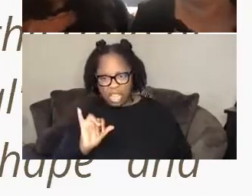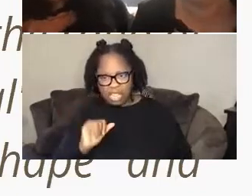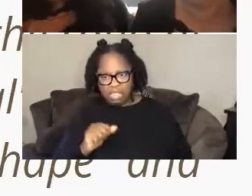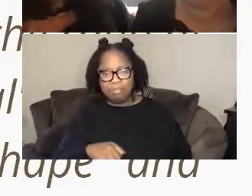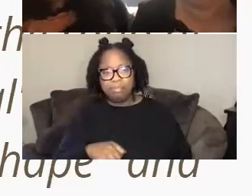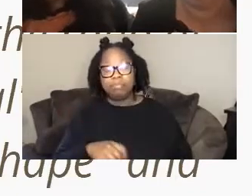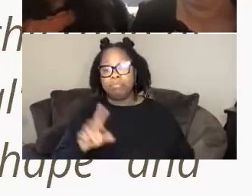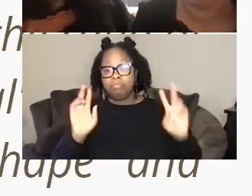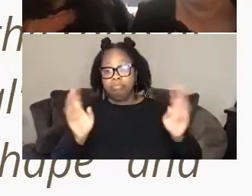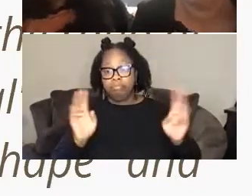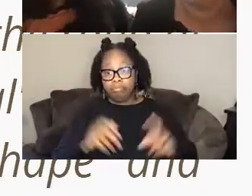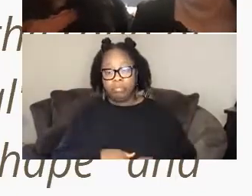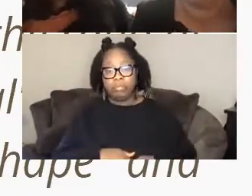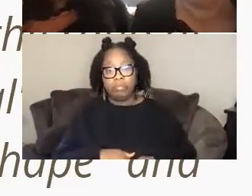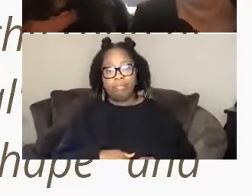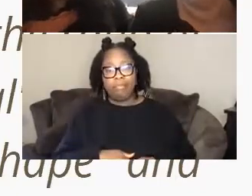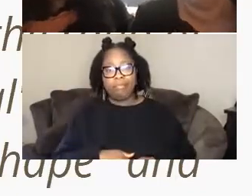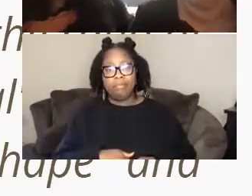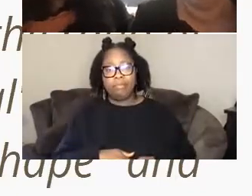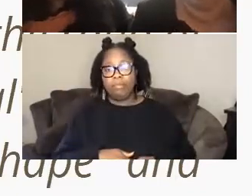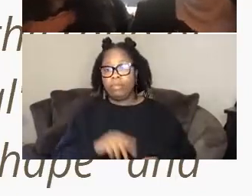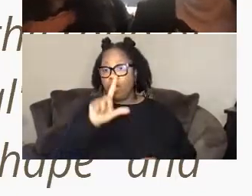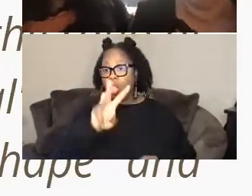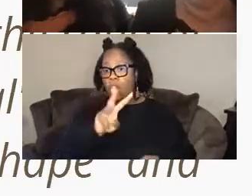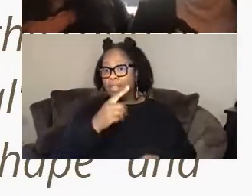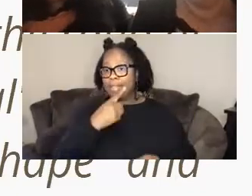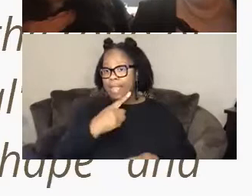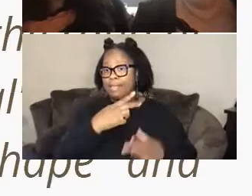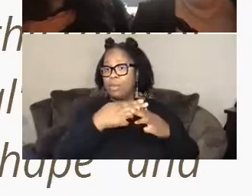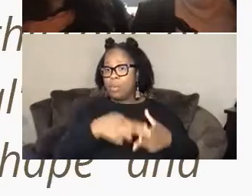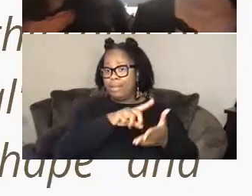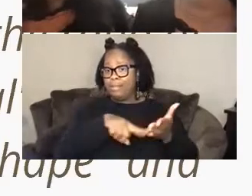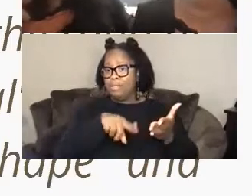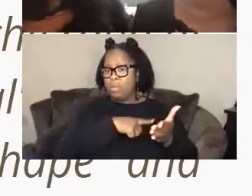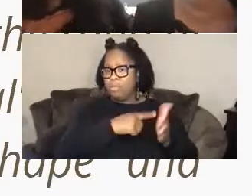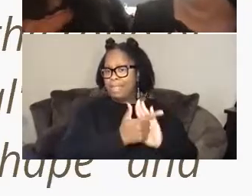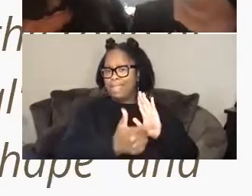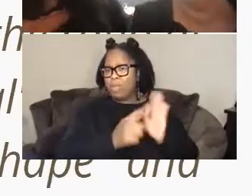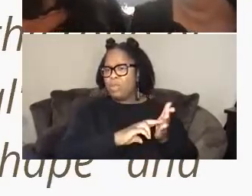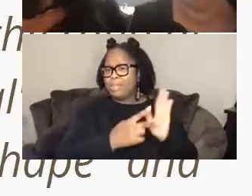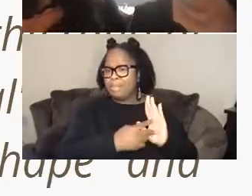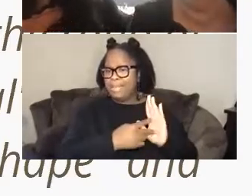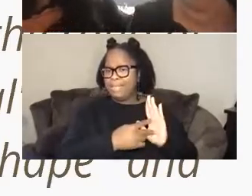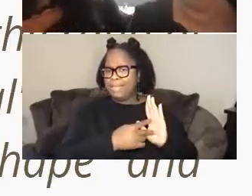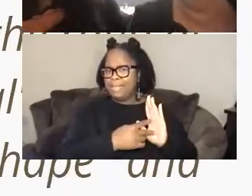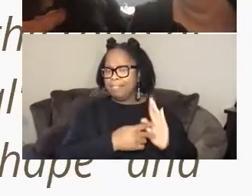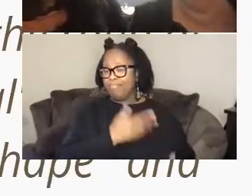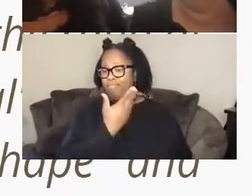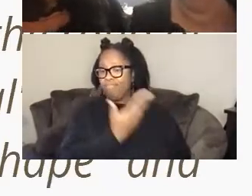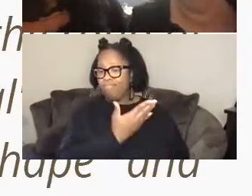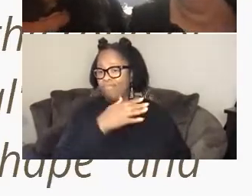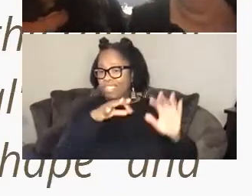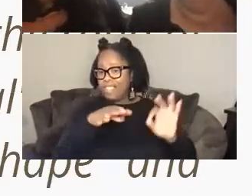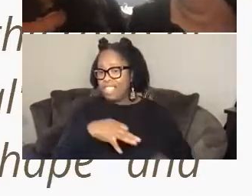So it says, the law says weight discrimination is illegal, or height and weight, but what does that mean? So here is the definition of weight for